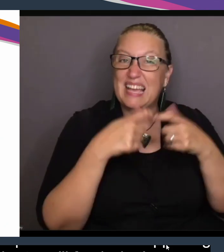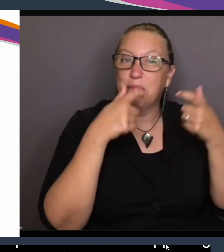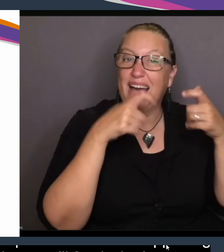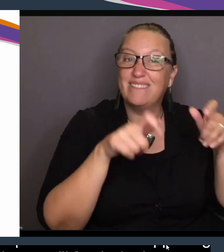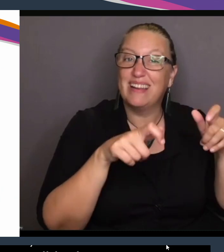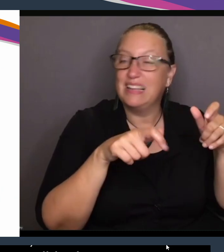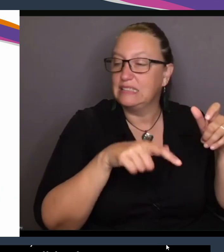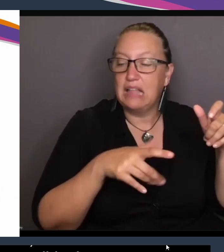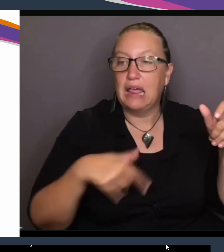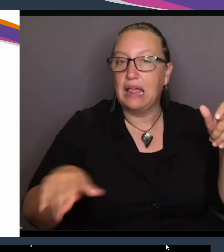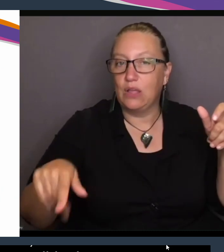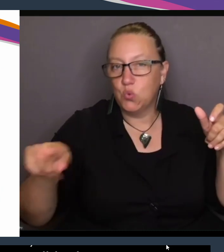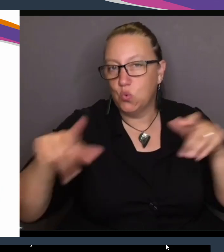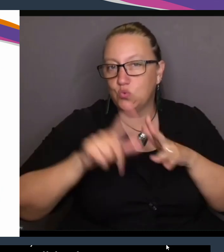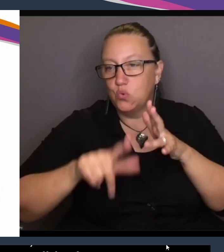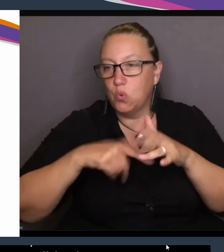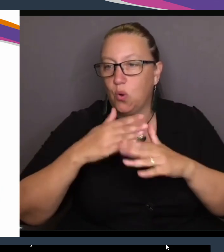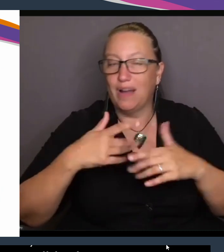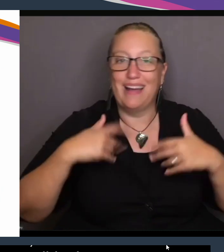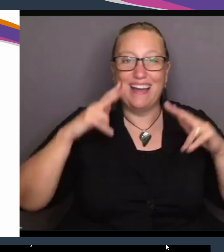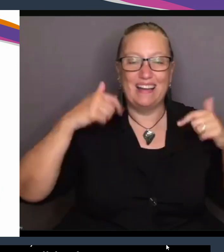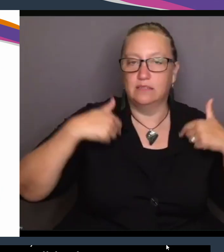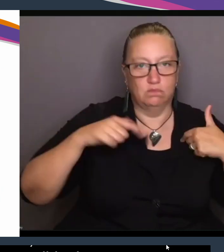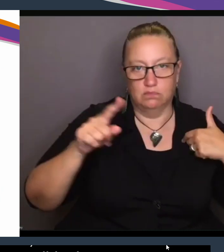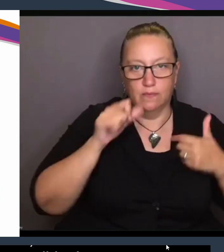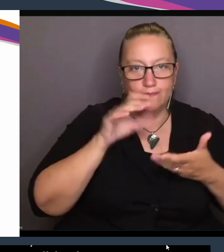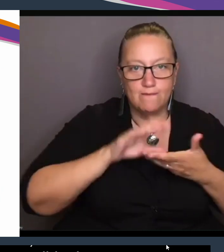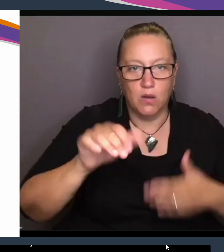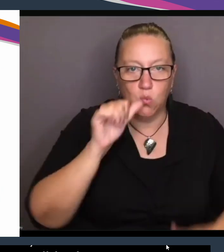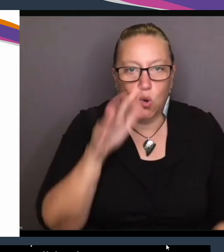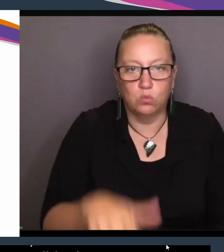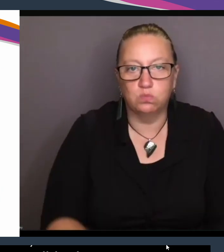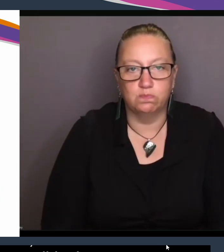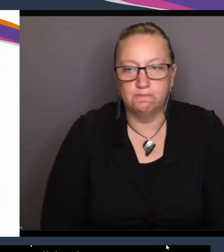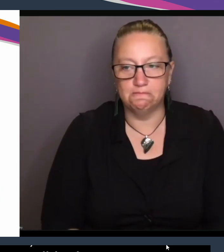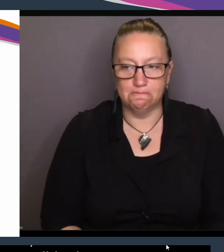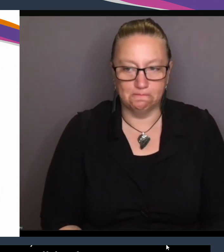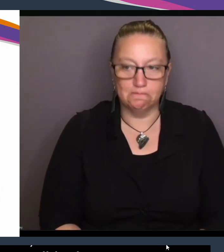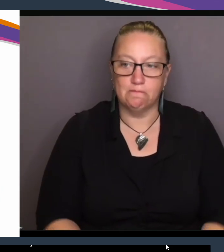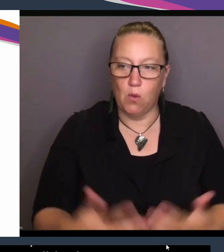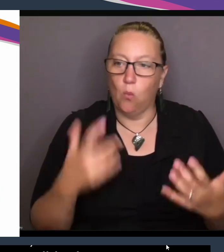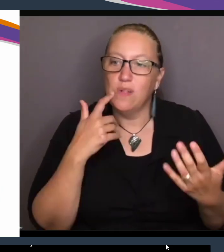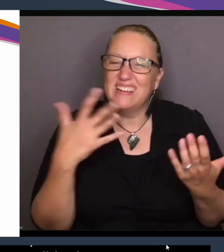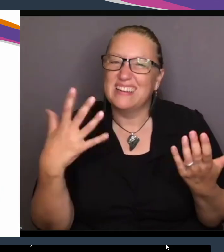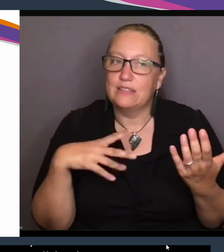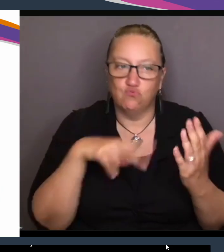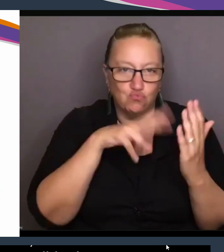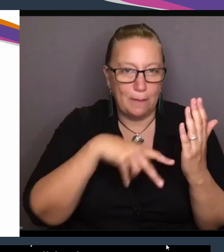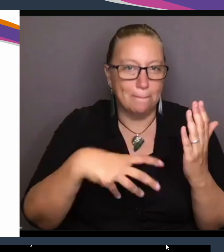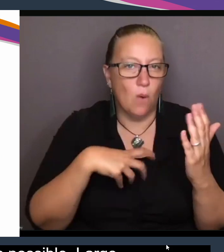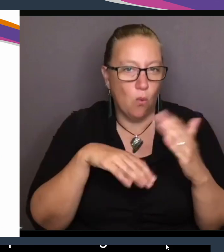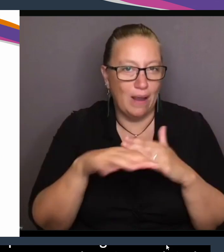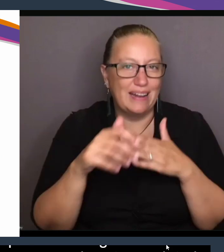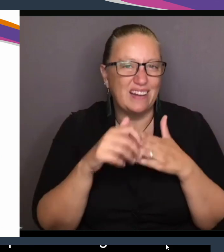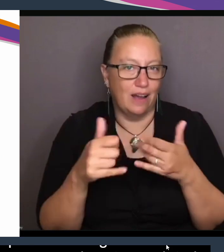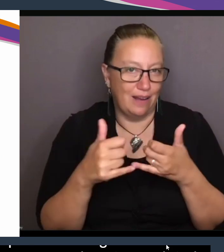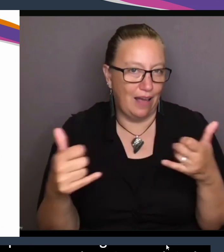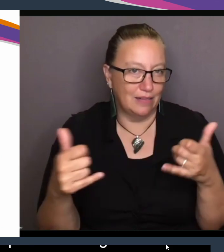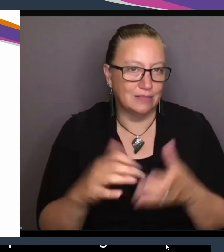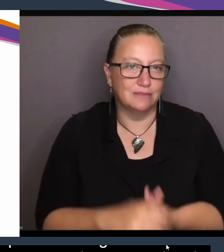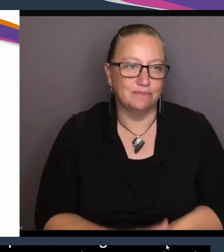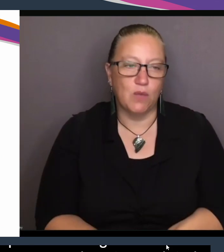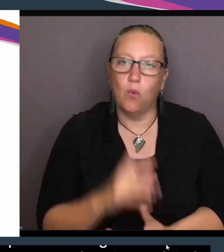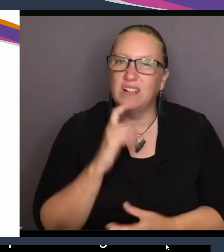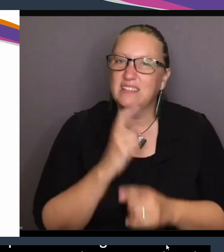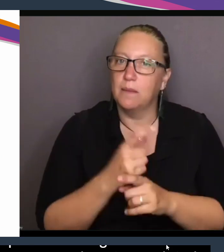funded. And so you'll be able to read more in the guidelines, and I'll talk a little bit about the assessment